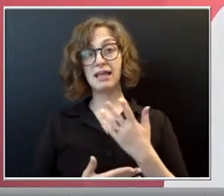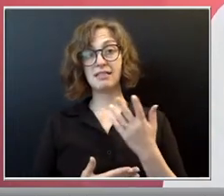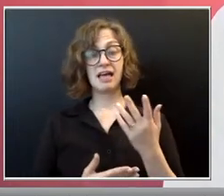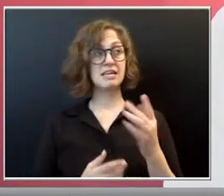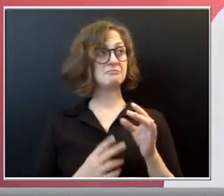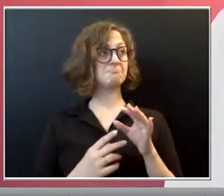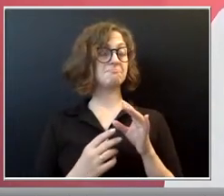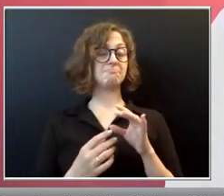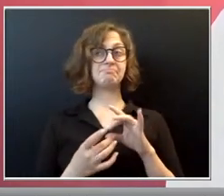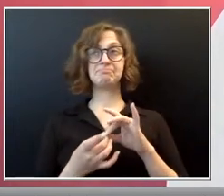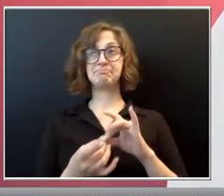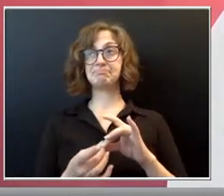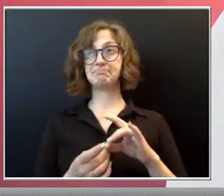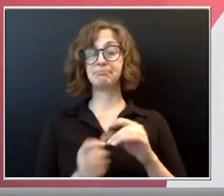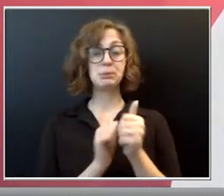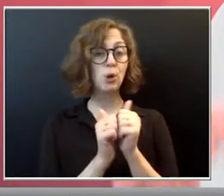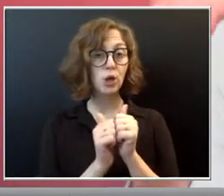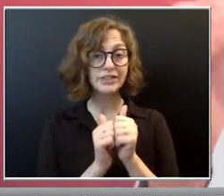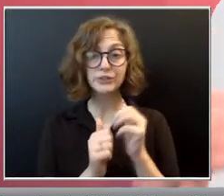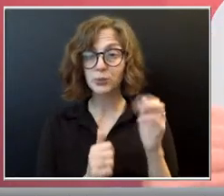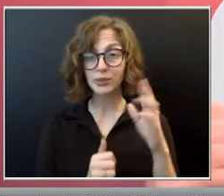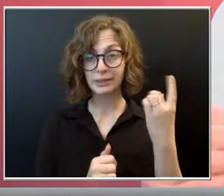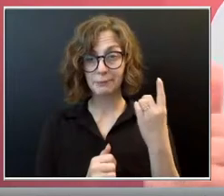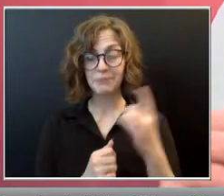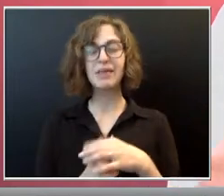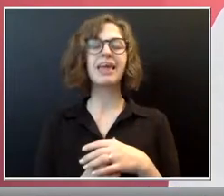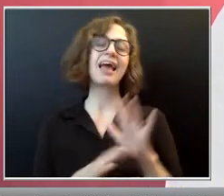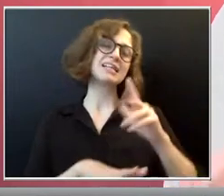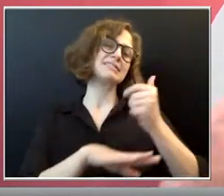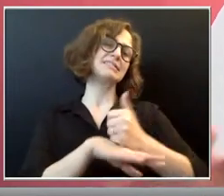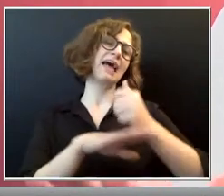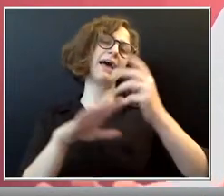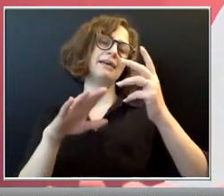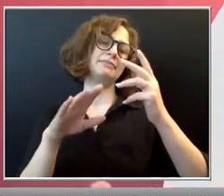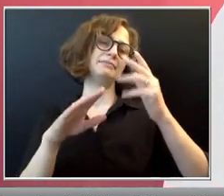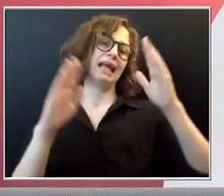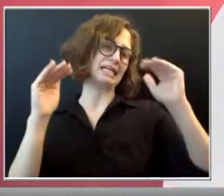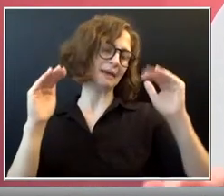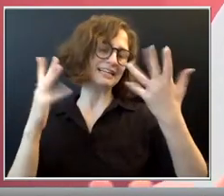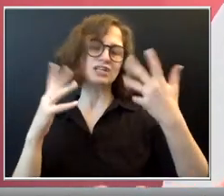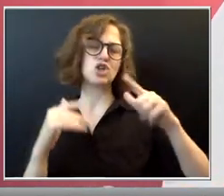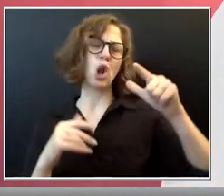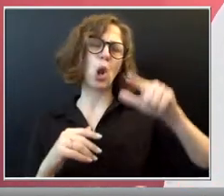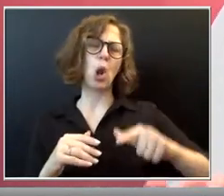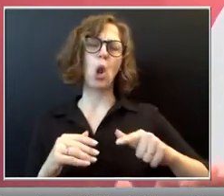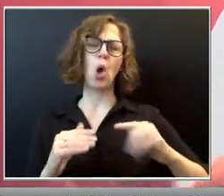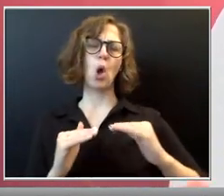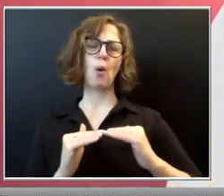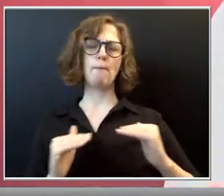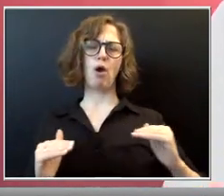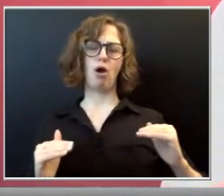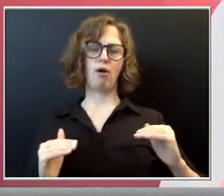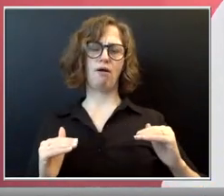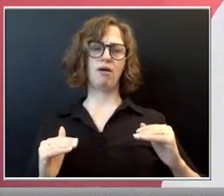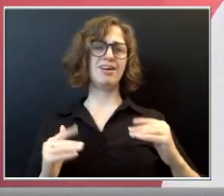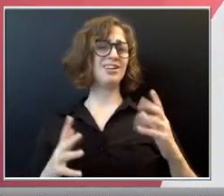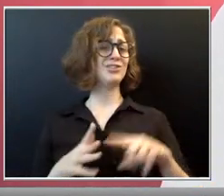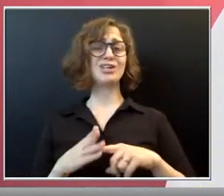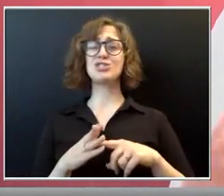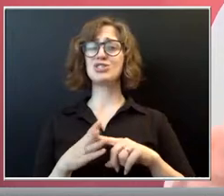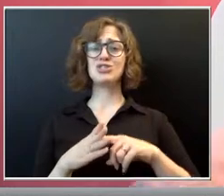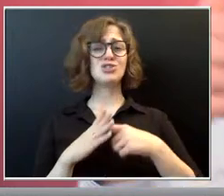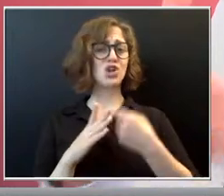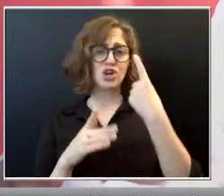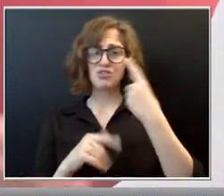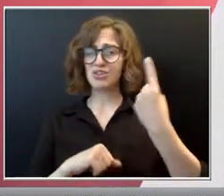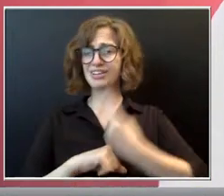helpful. And then set expectations and kind of a low bar. Basically, just getting started for the day is great. If you do 2 or 3 minutes, that's a great start.